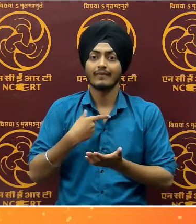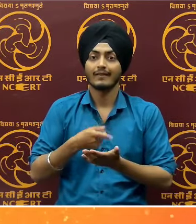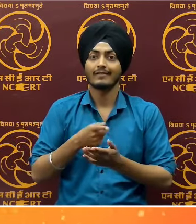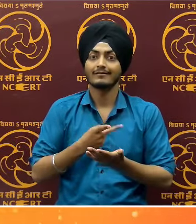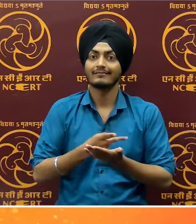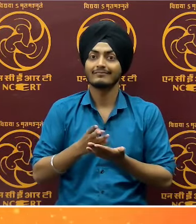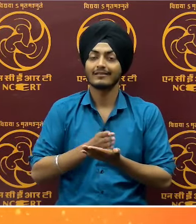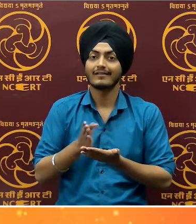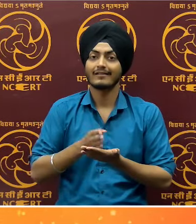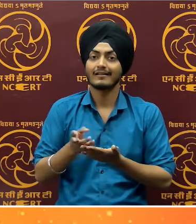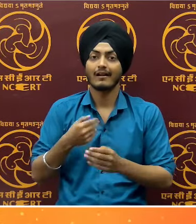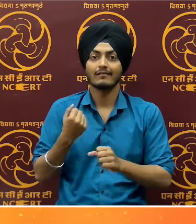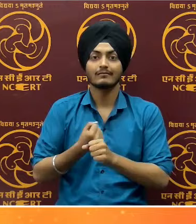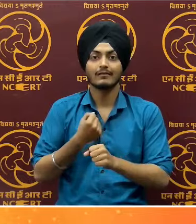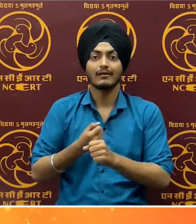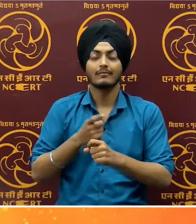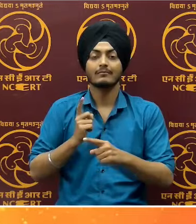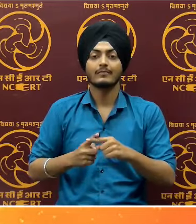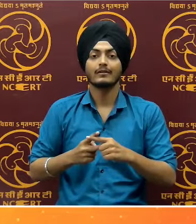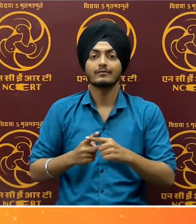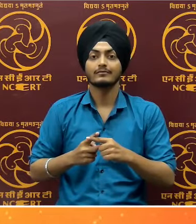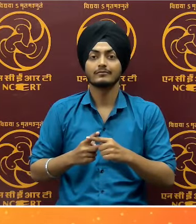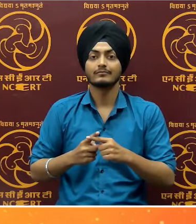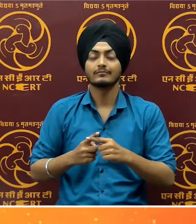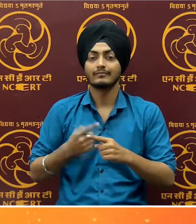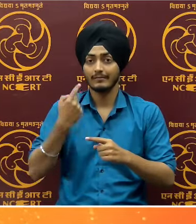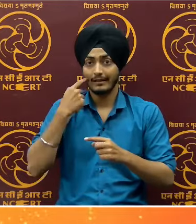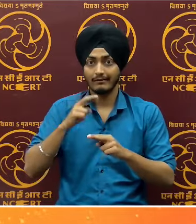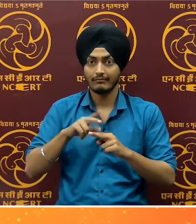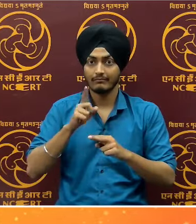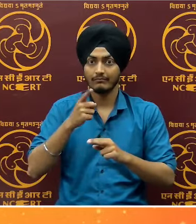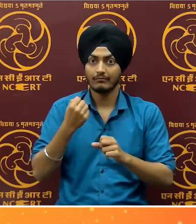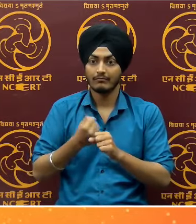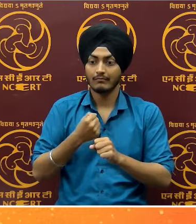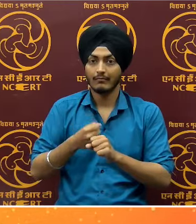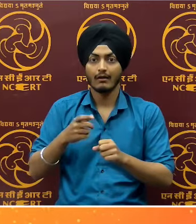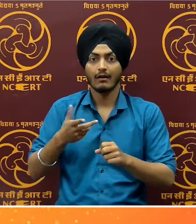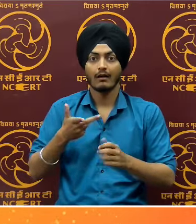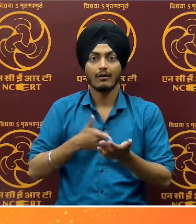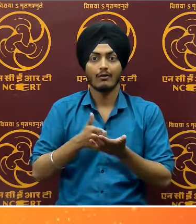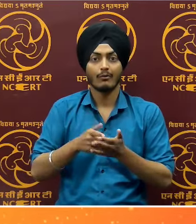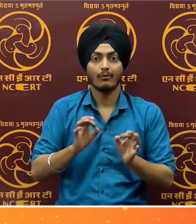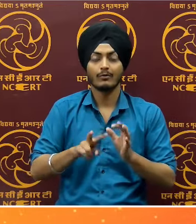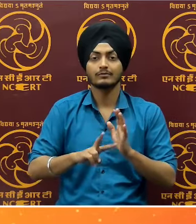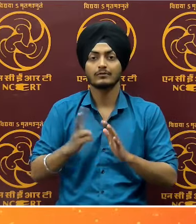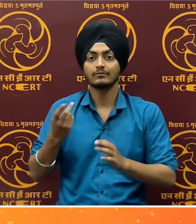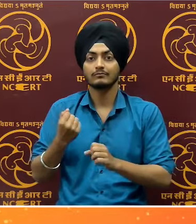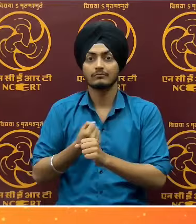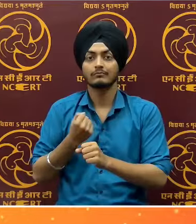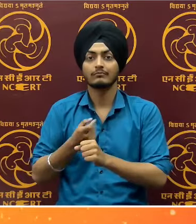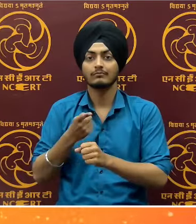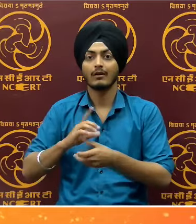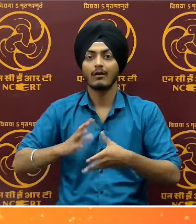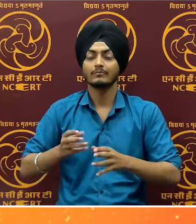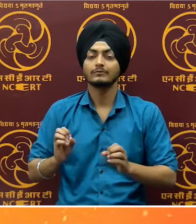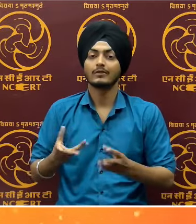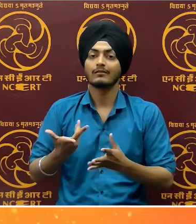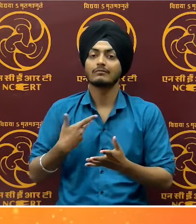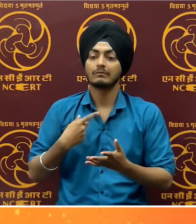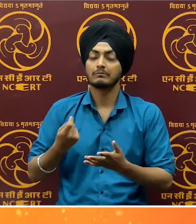works. So, and when you are doing non-farming activities, it enables you for